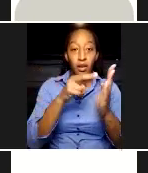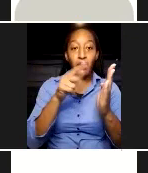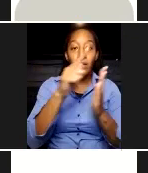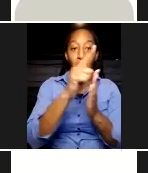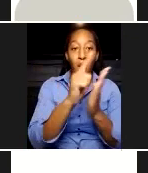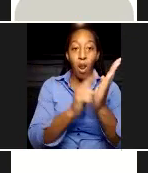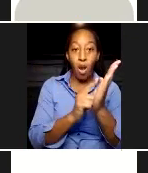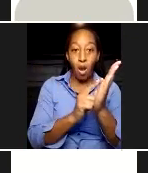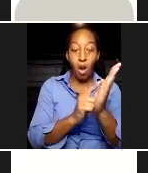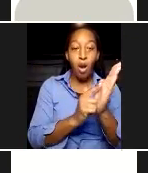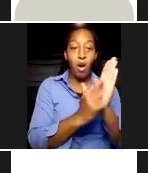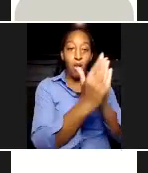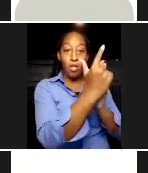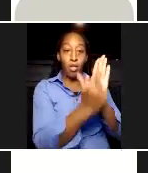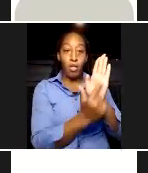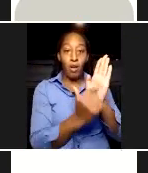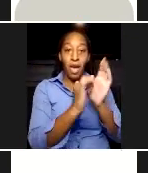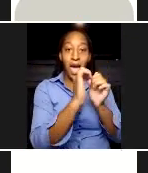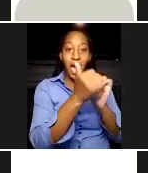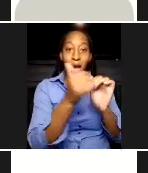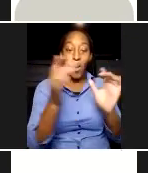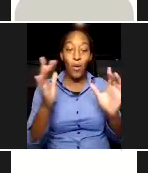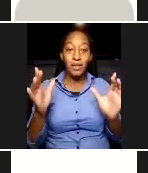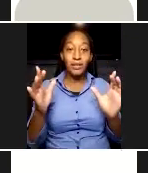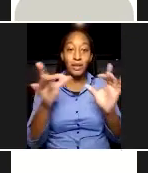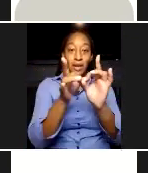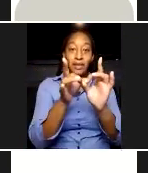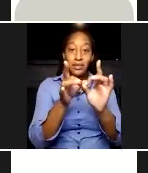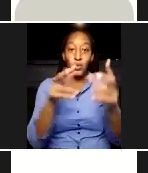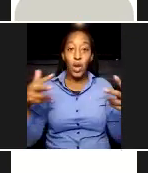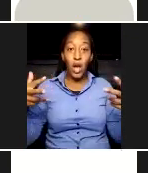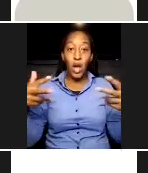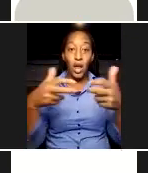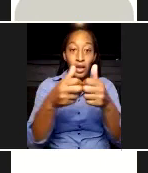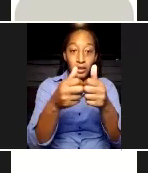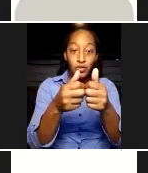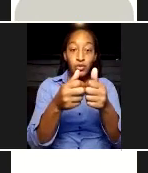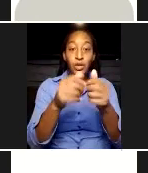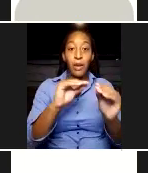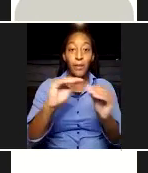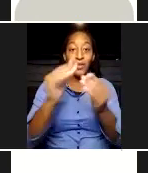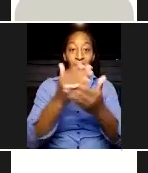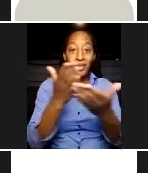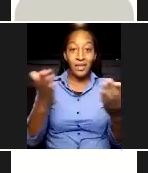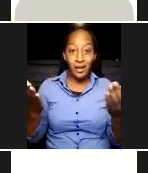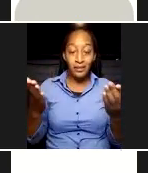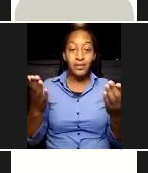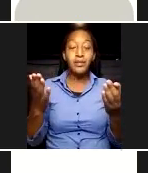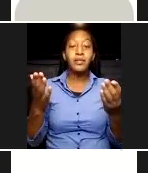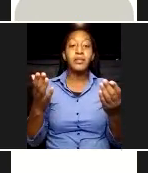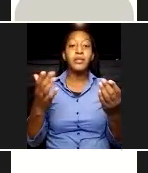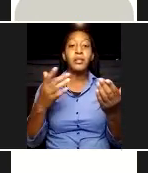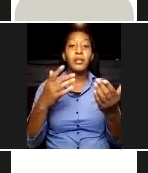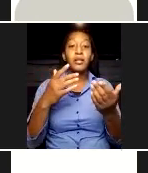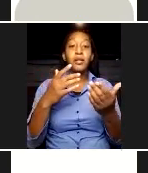particular, collisions. And so, along with that, we'll look at how we can